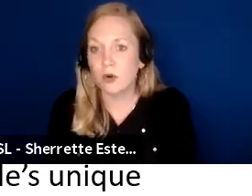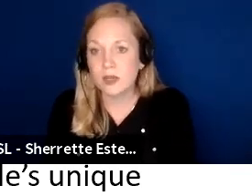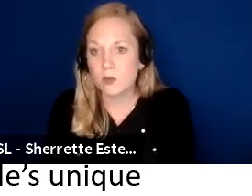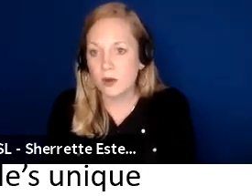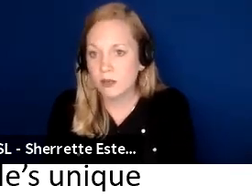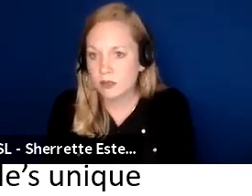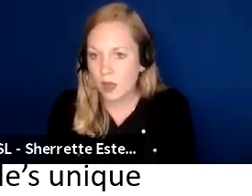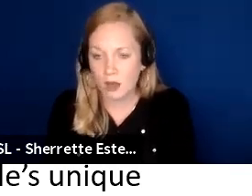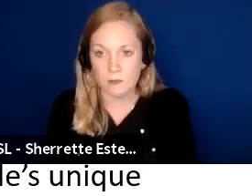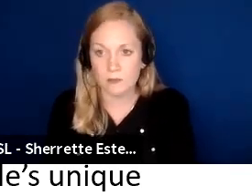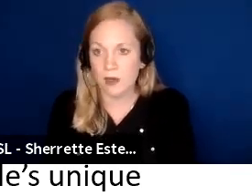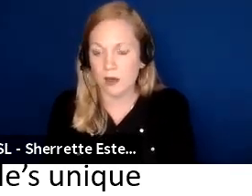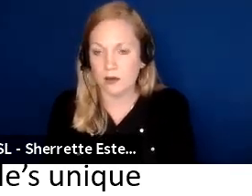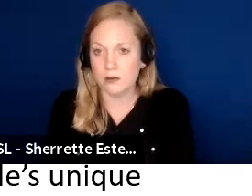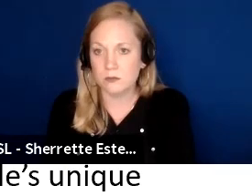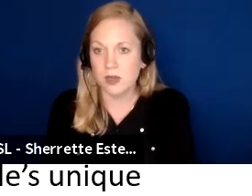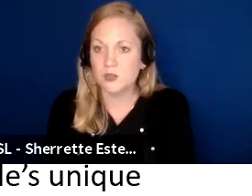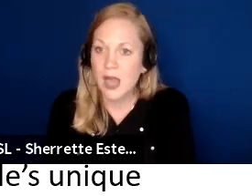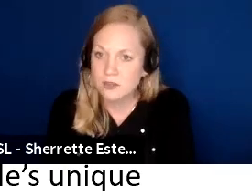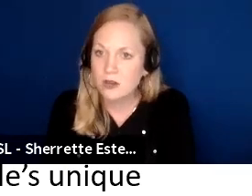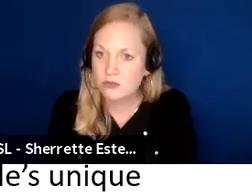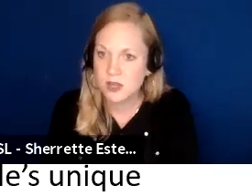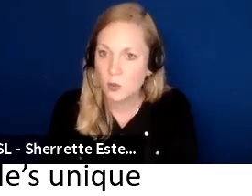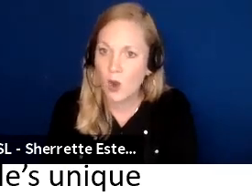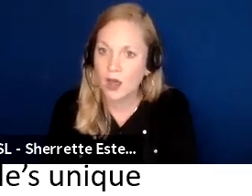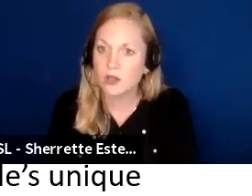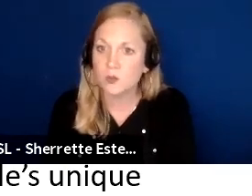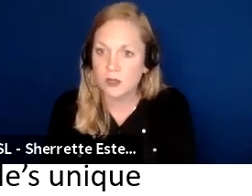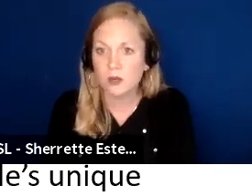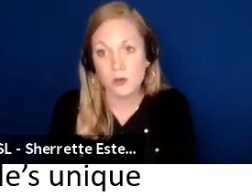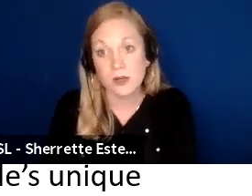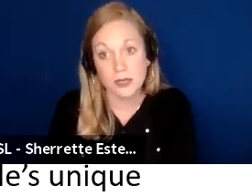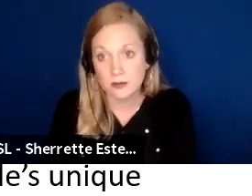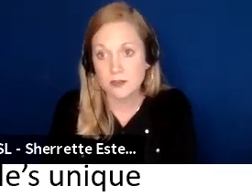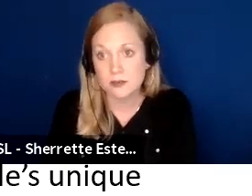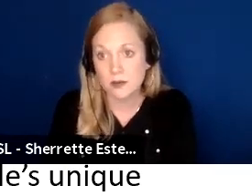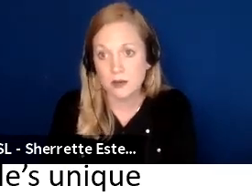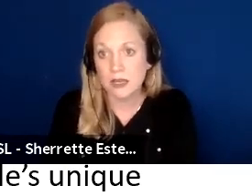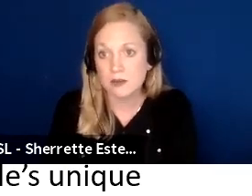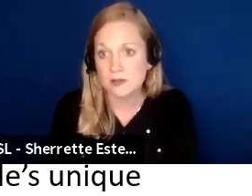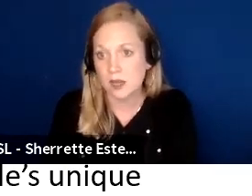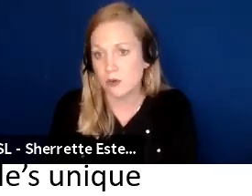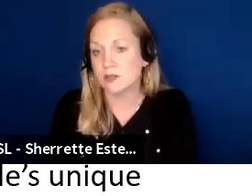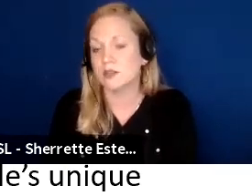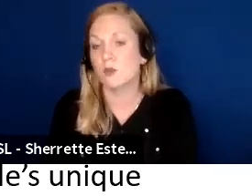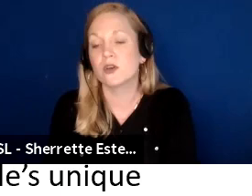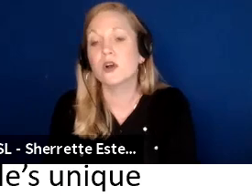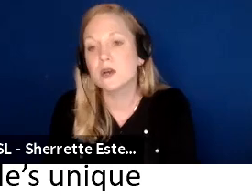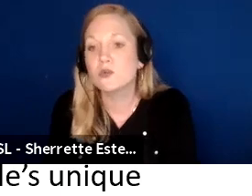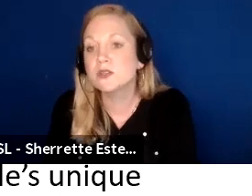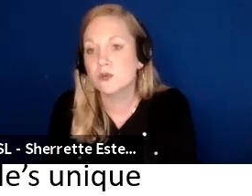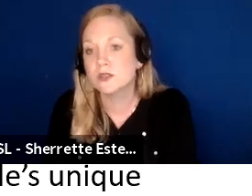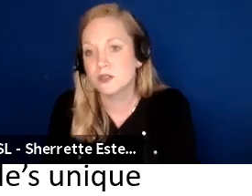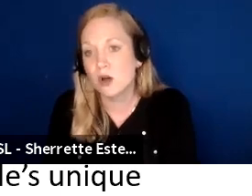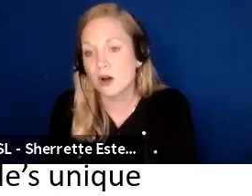that we're working with because we have to understand what a unique community needs in the design process, what the